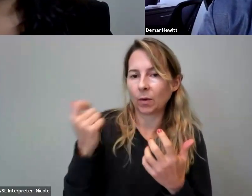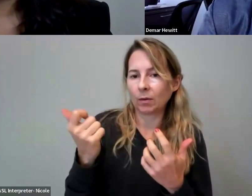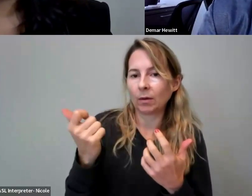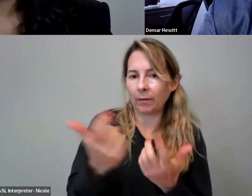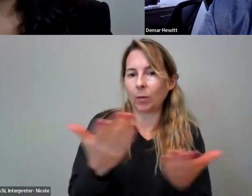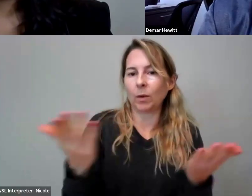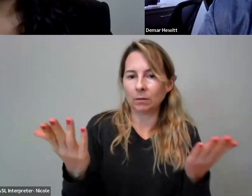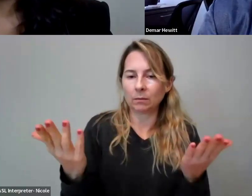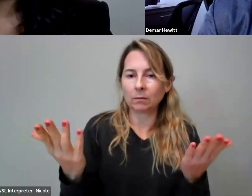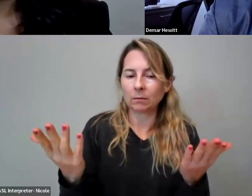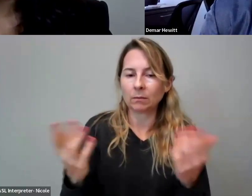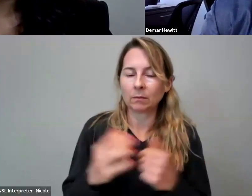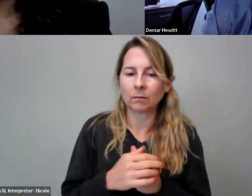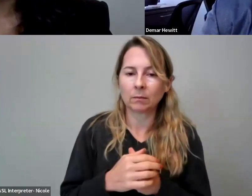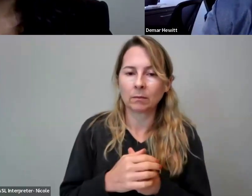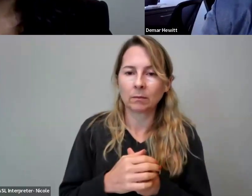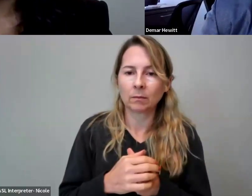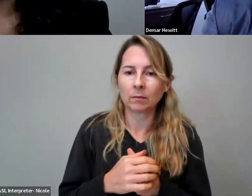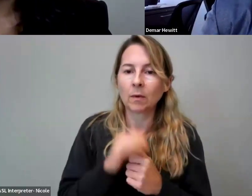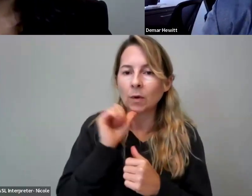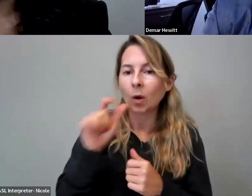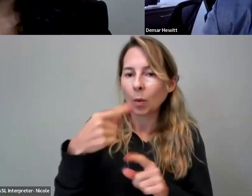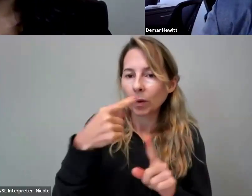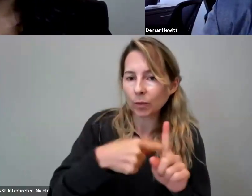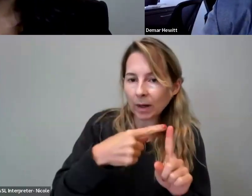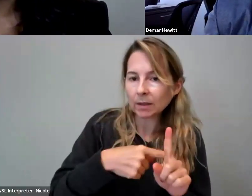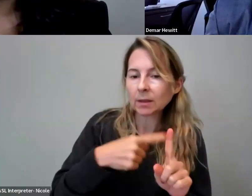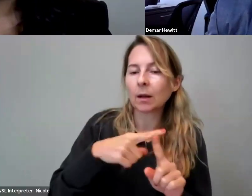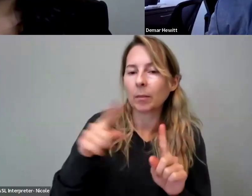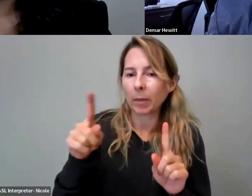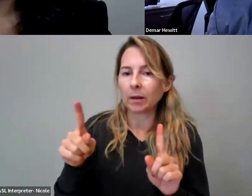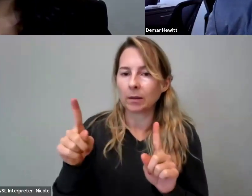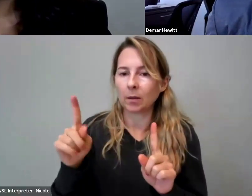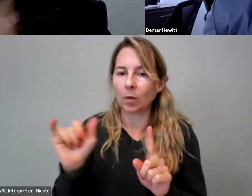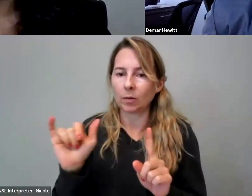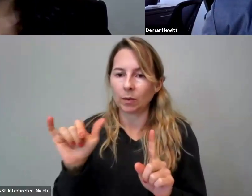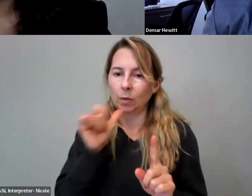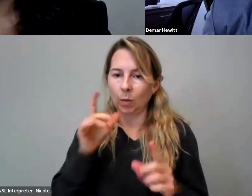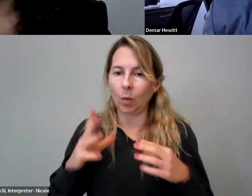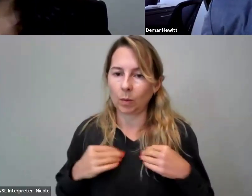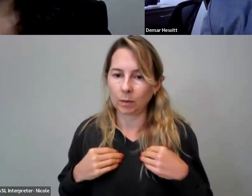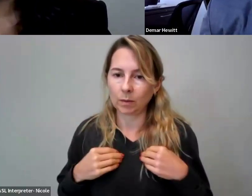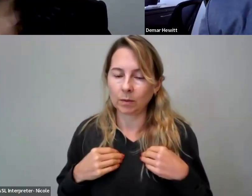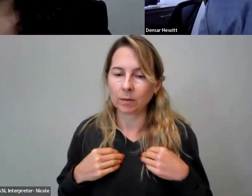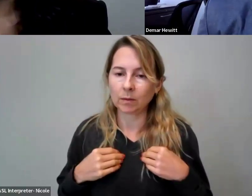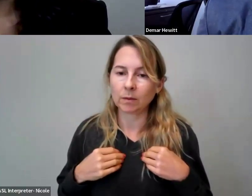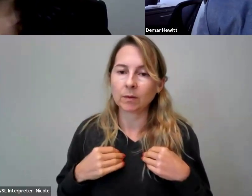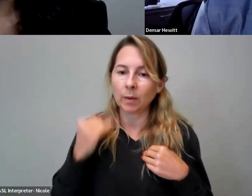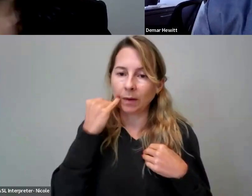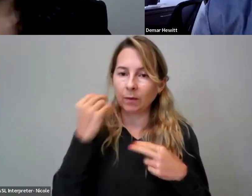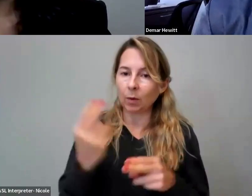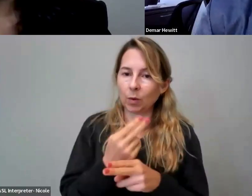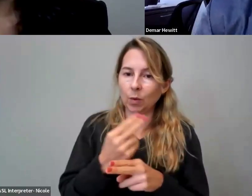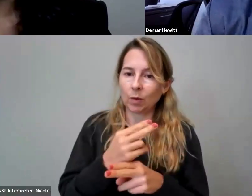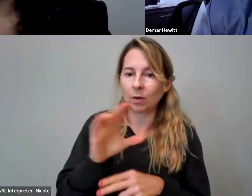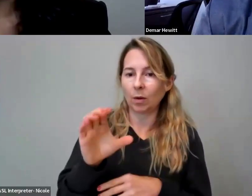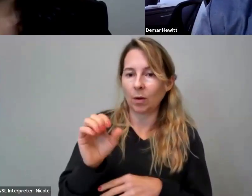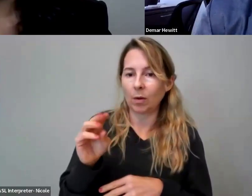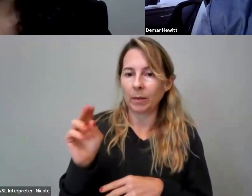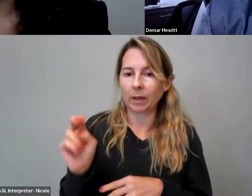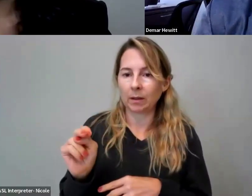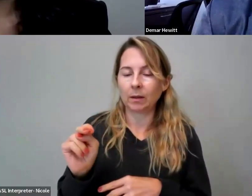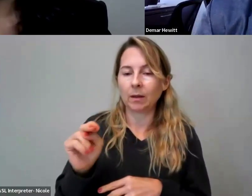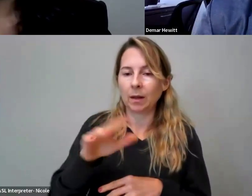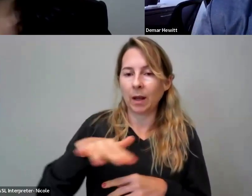just tenants. So everyone who uses or reasonably uses the common area is entitled to accommodation.